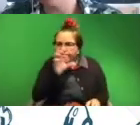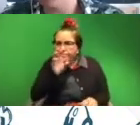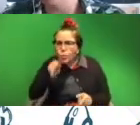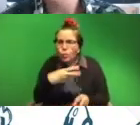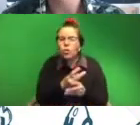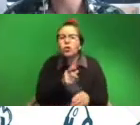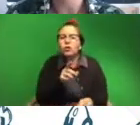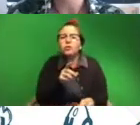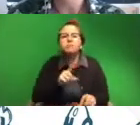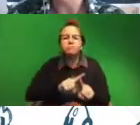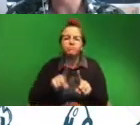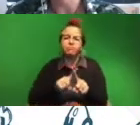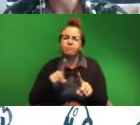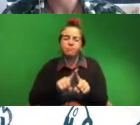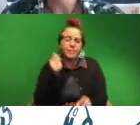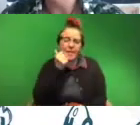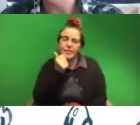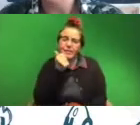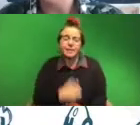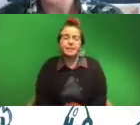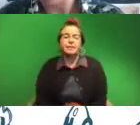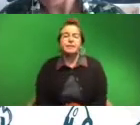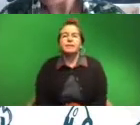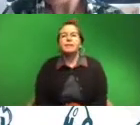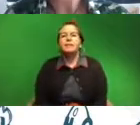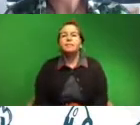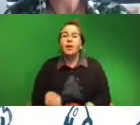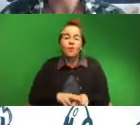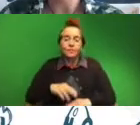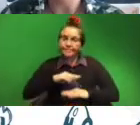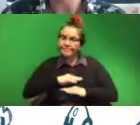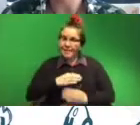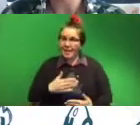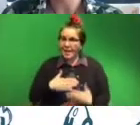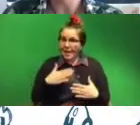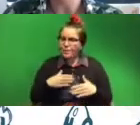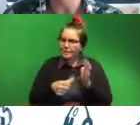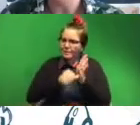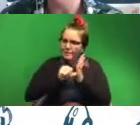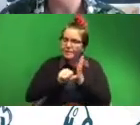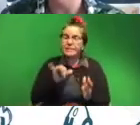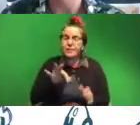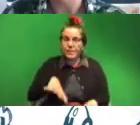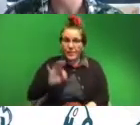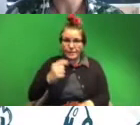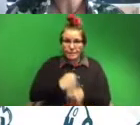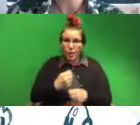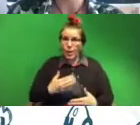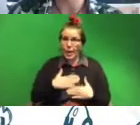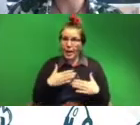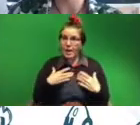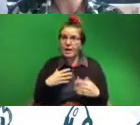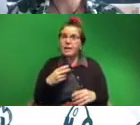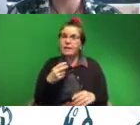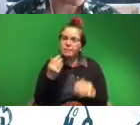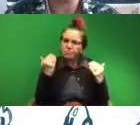of different things every single day. It, of course, makes me happy. And I want to emphasize that if you find something that makes you happy, go